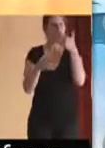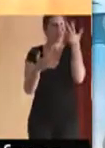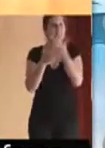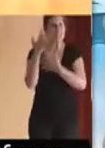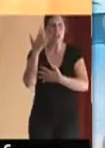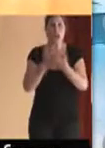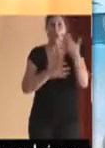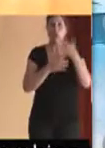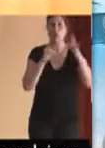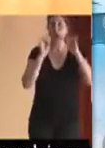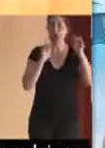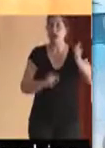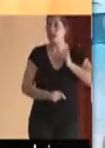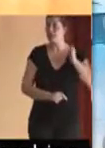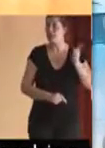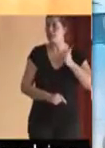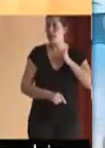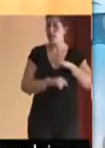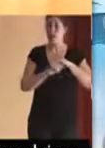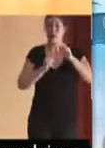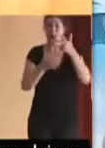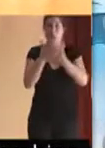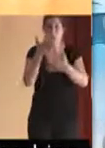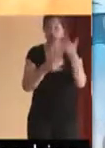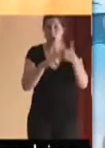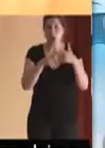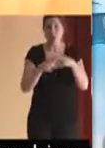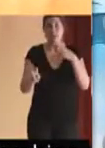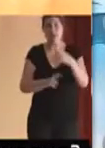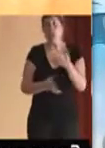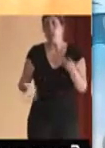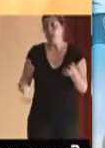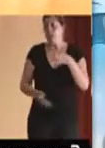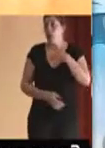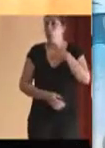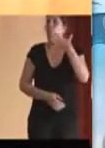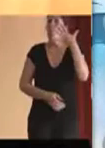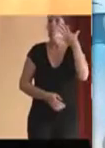abundant. Can you combine this with artificial signals?